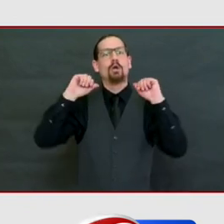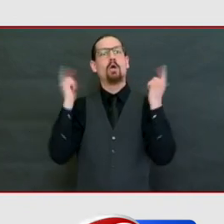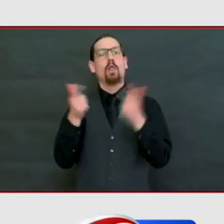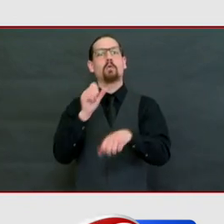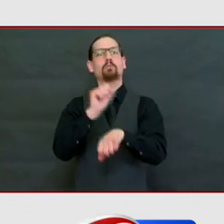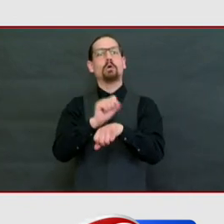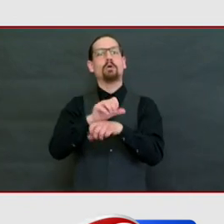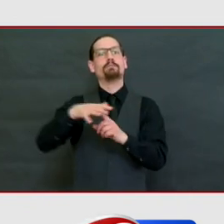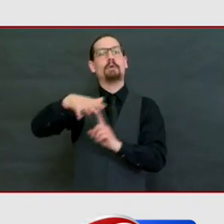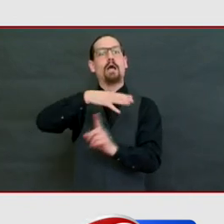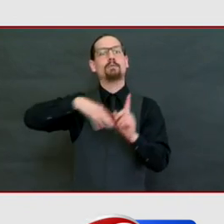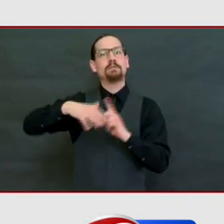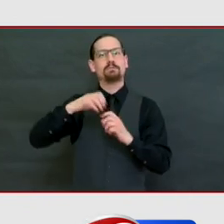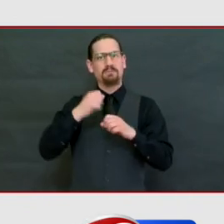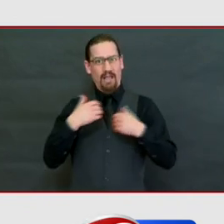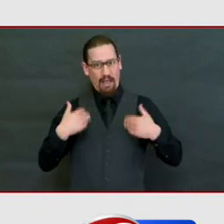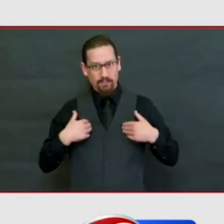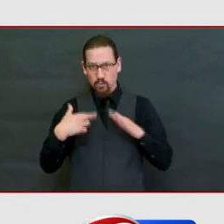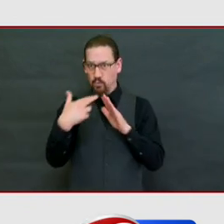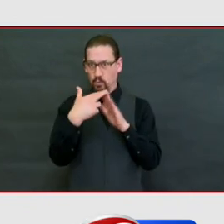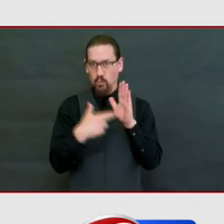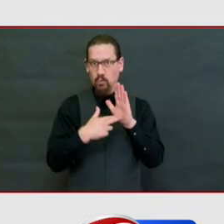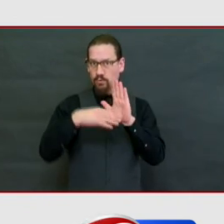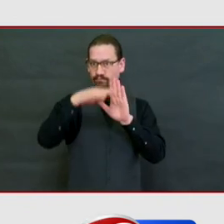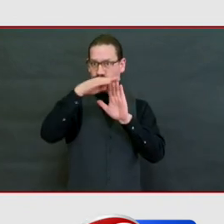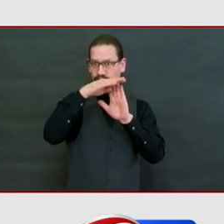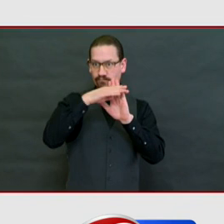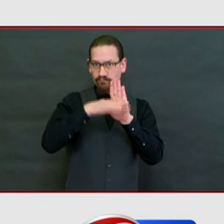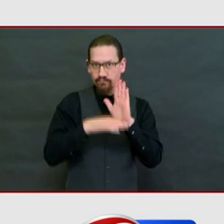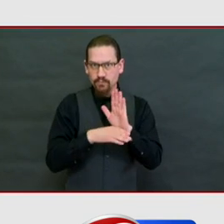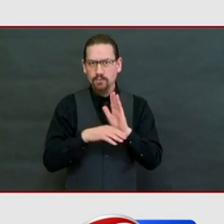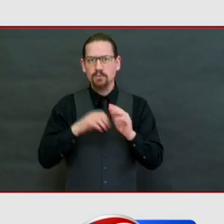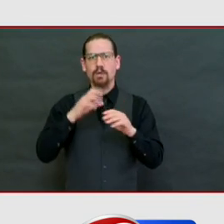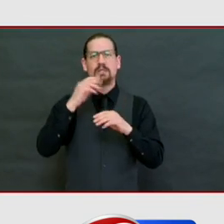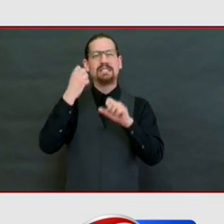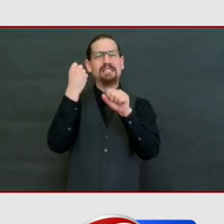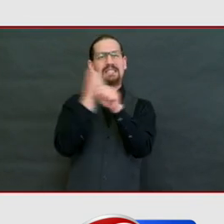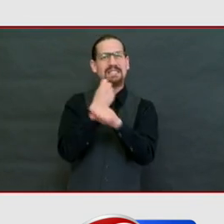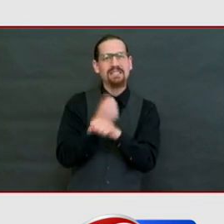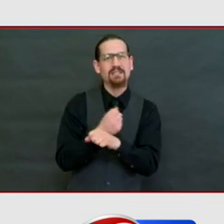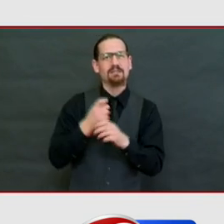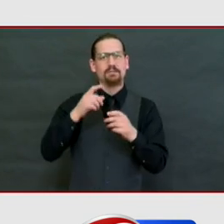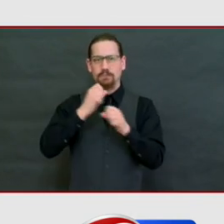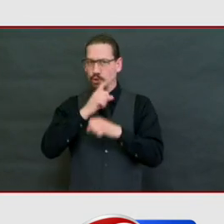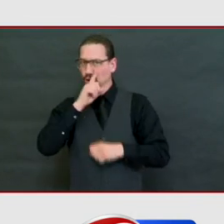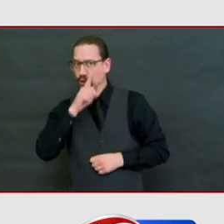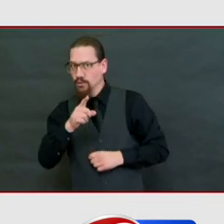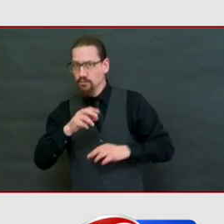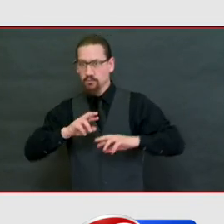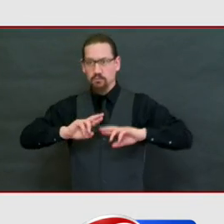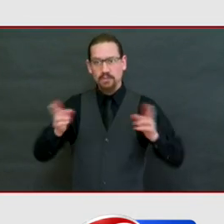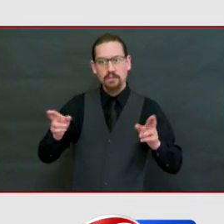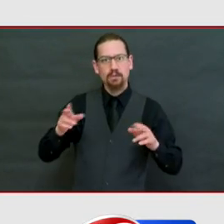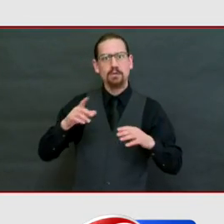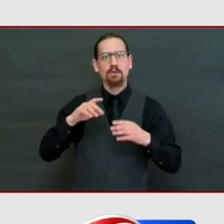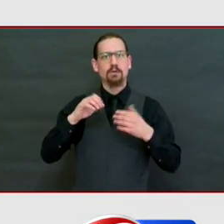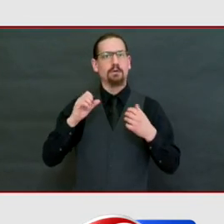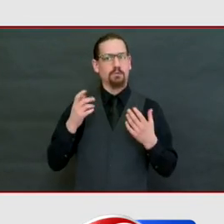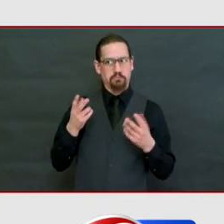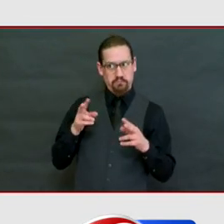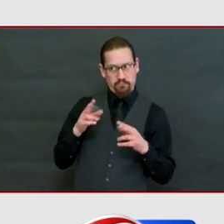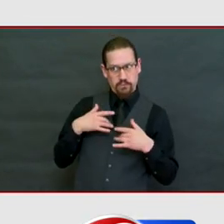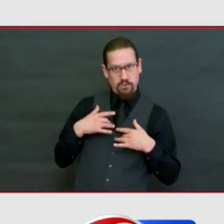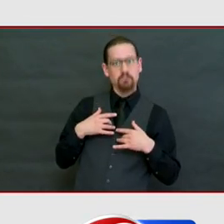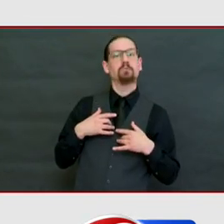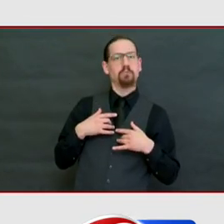we need to reimpose some of our restrictions. Now, I'll be honest, we're not there yet. My team and I, we have a mountain of work to